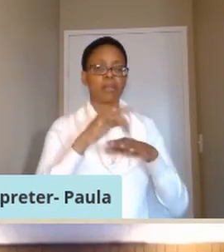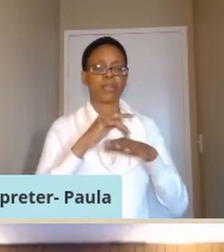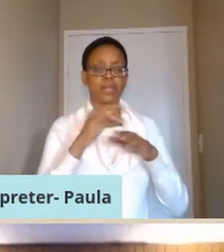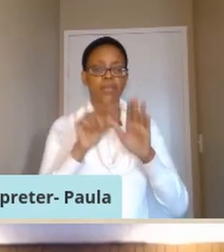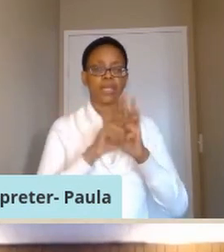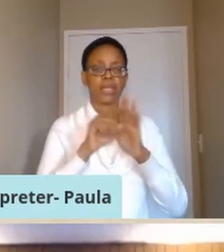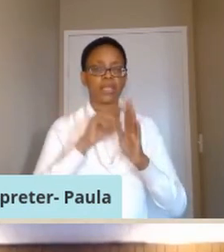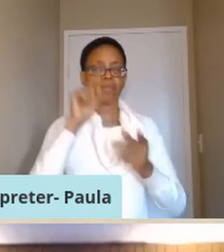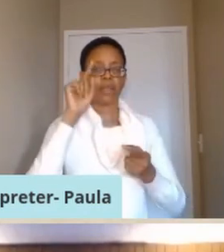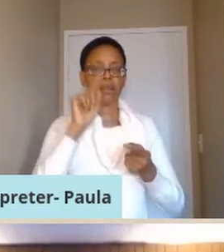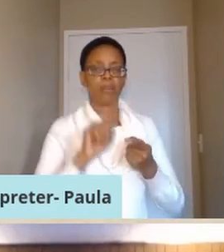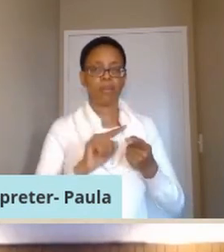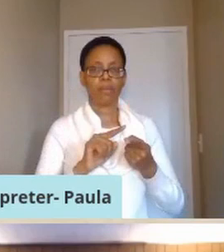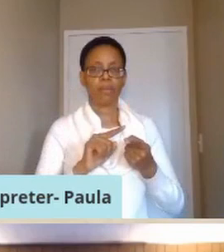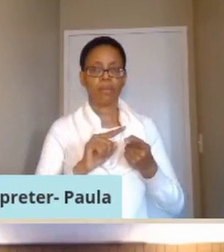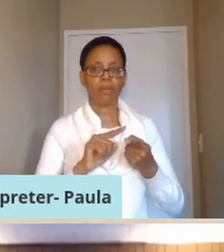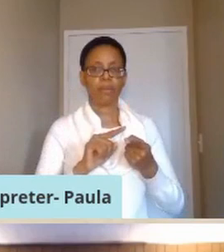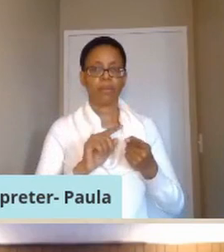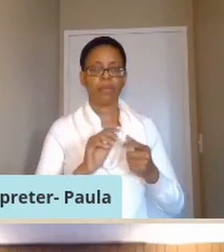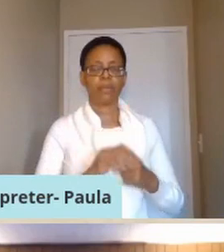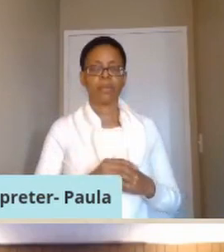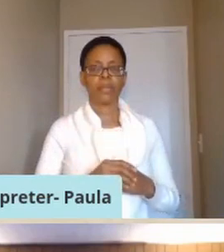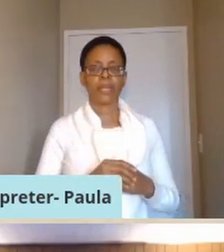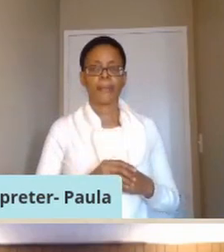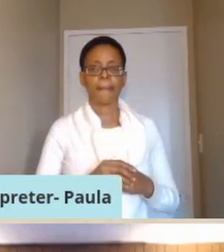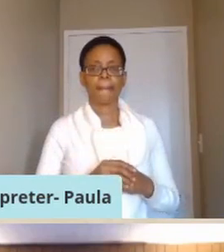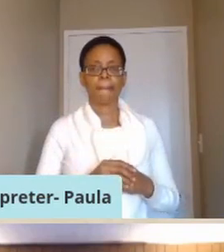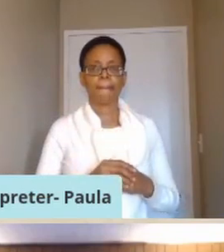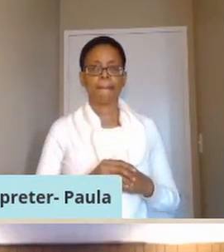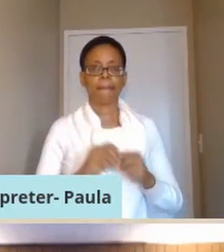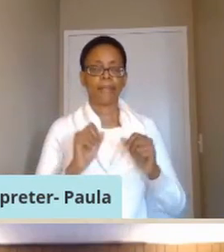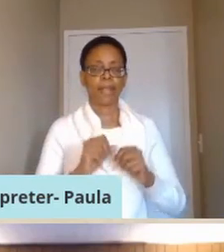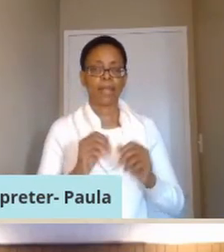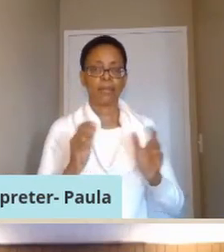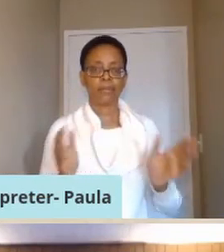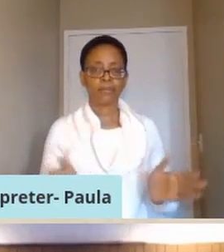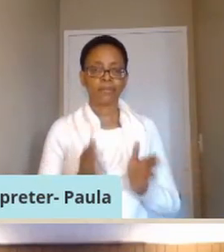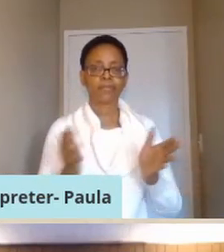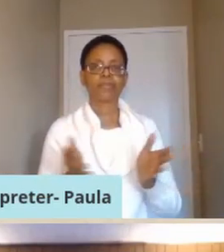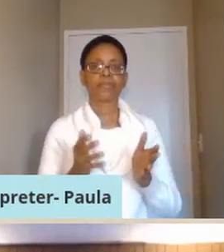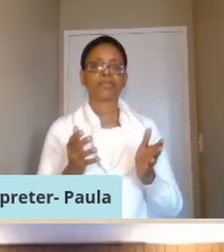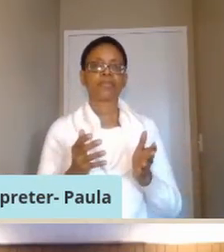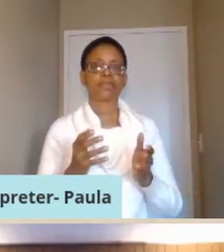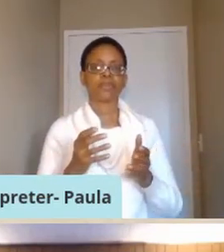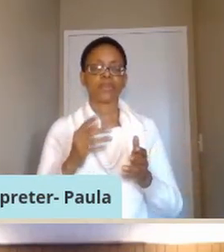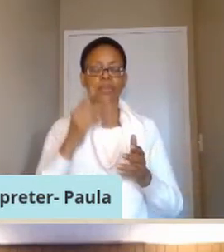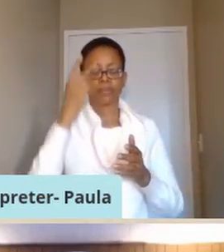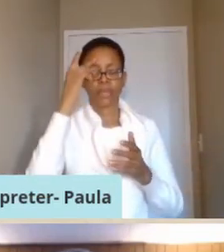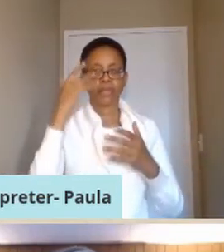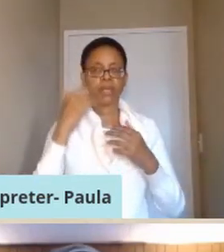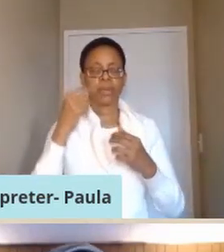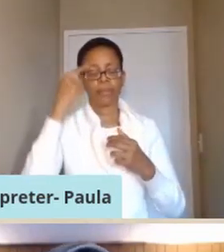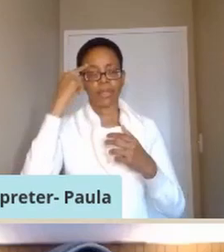things and can contribute promoting recovery. Thank you so much.